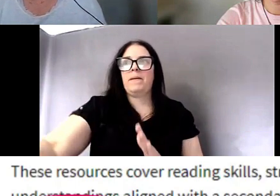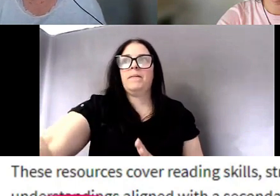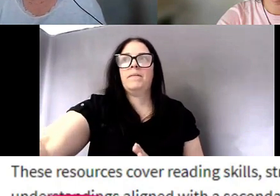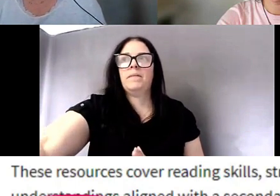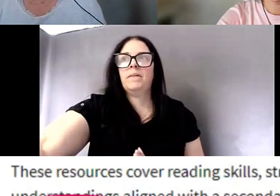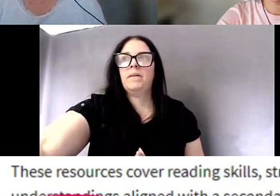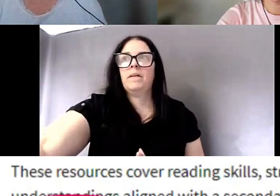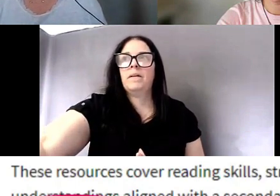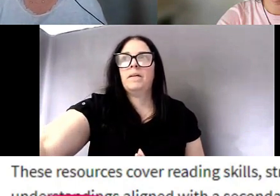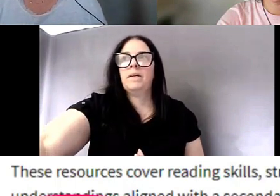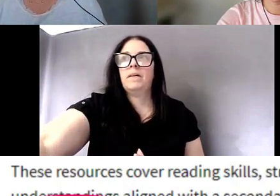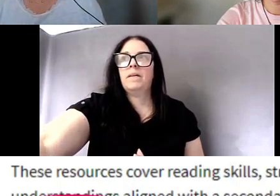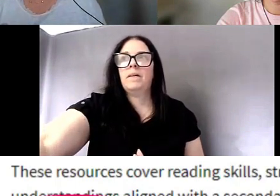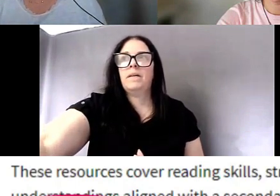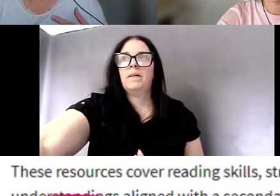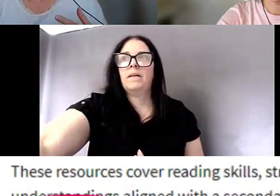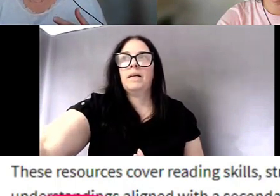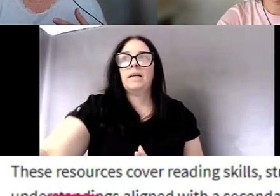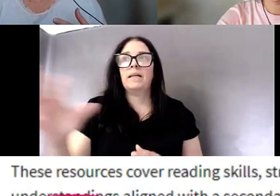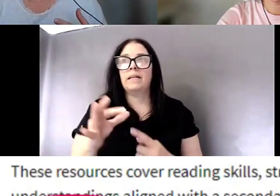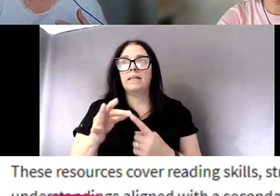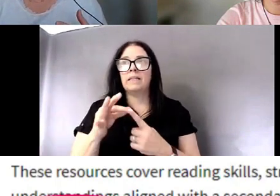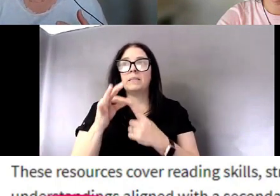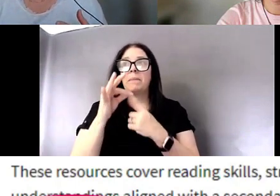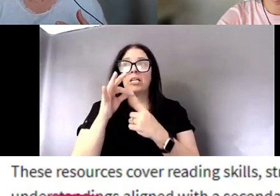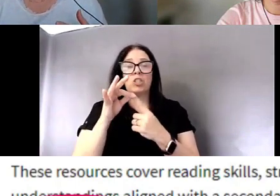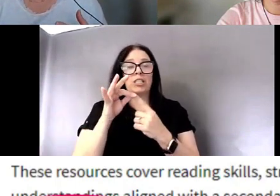with literacy. So it made it quite